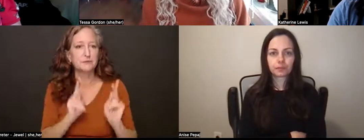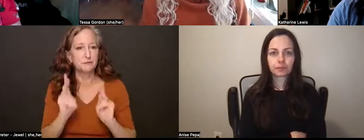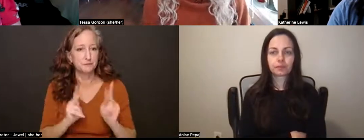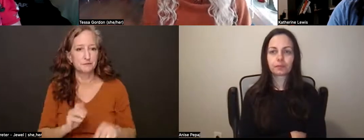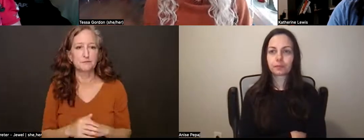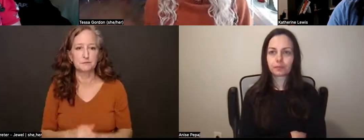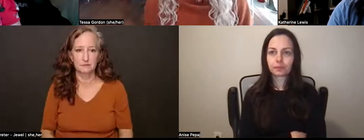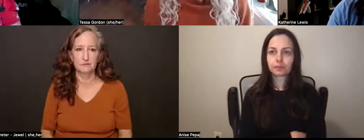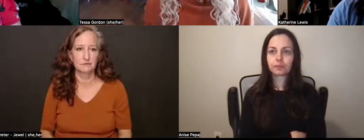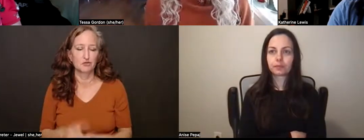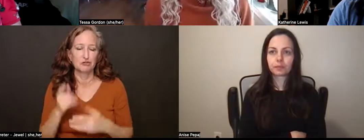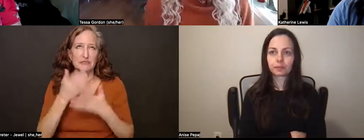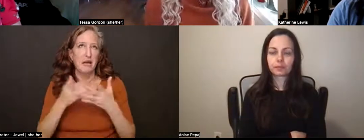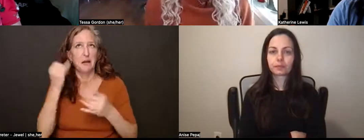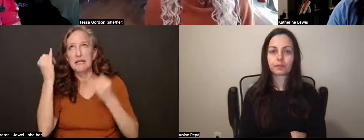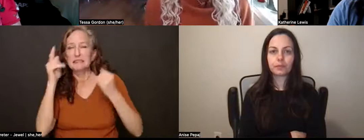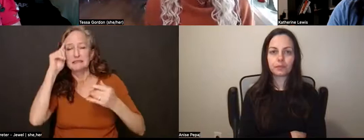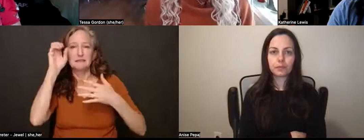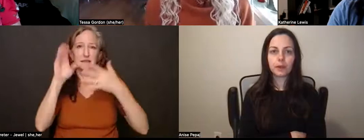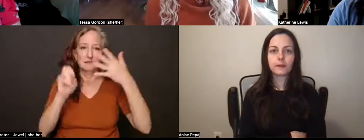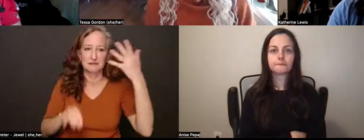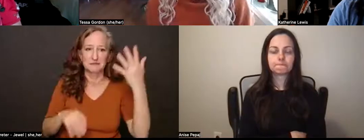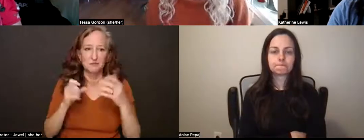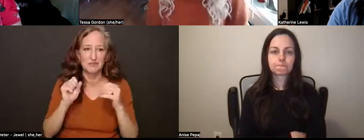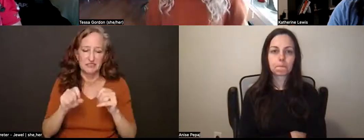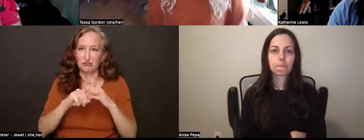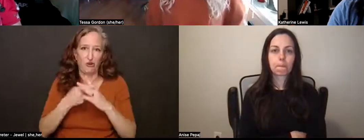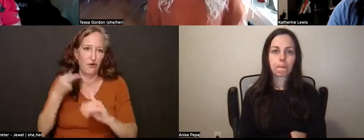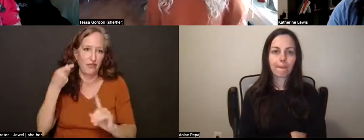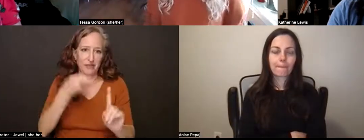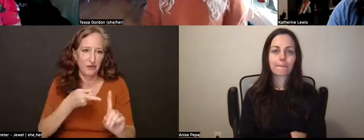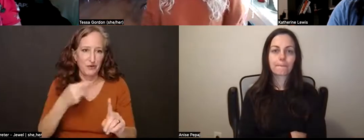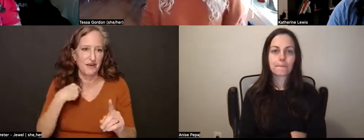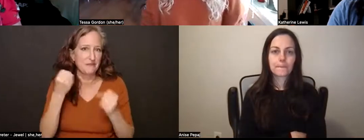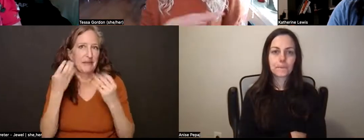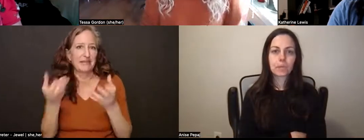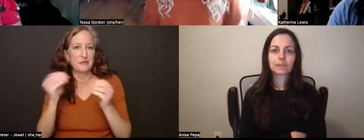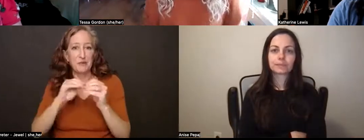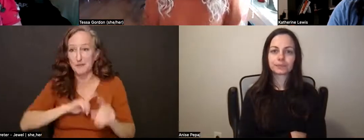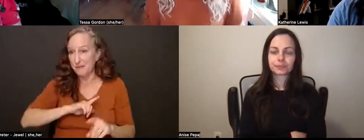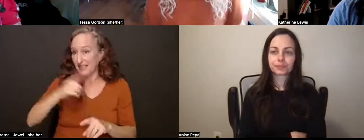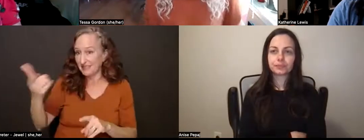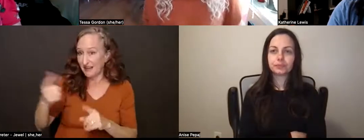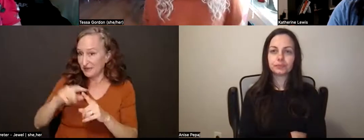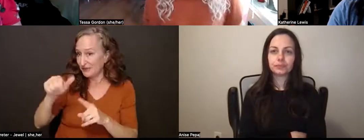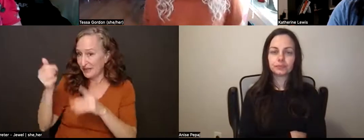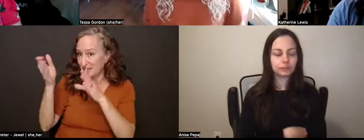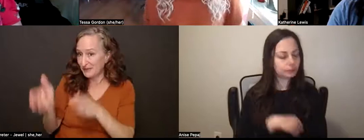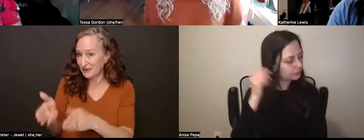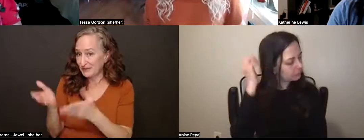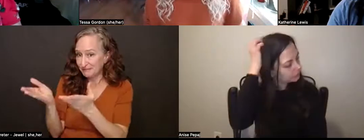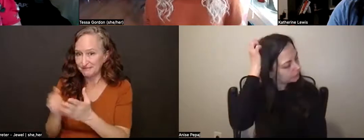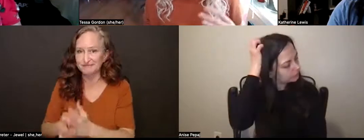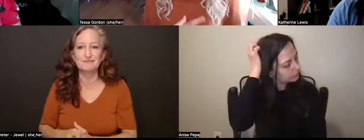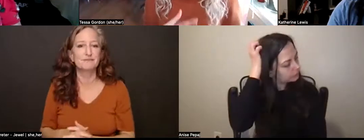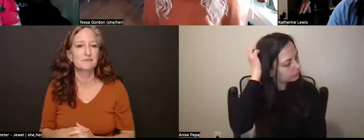mean, those are just some, but I think there's so many more we can start with as well. But I will pass on to somebody else.